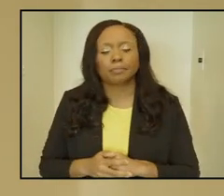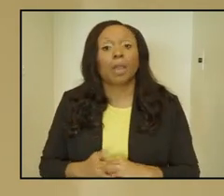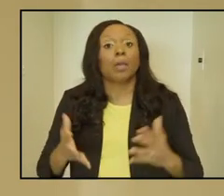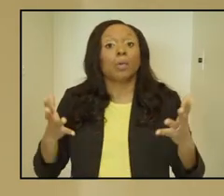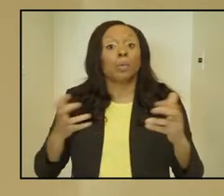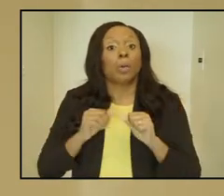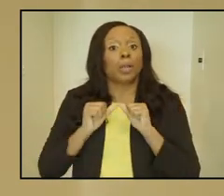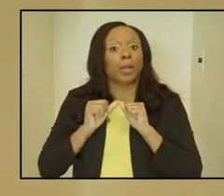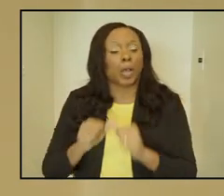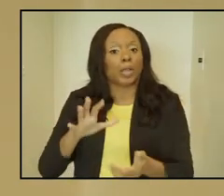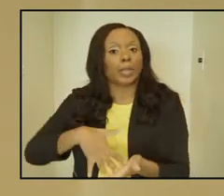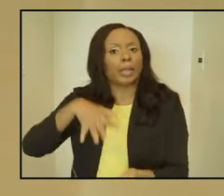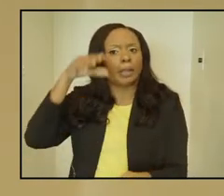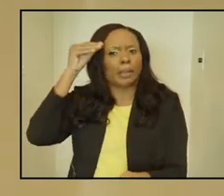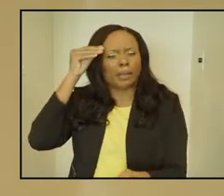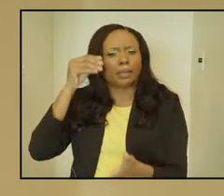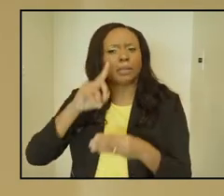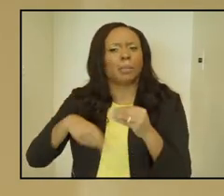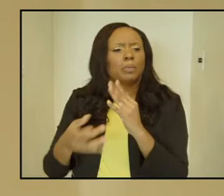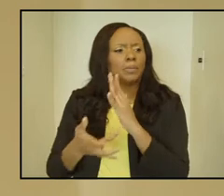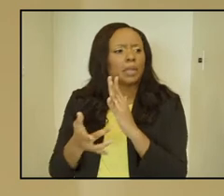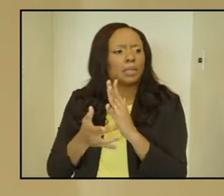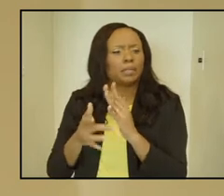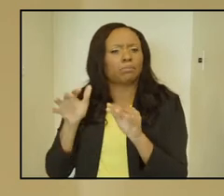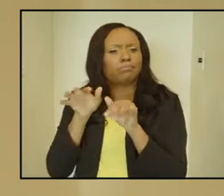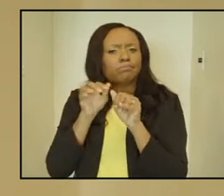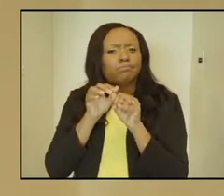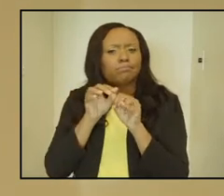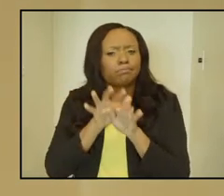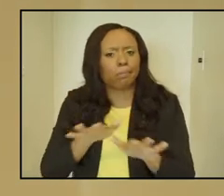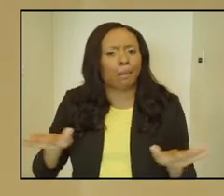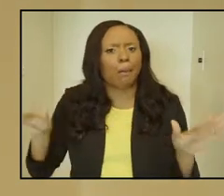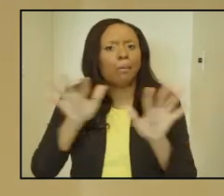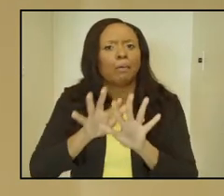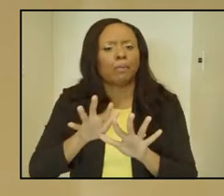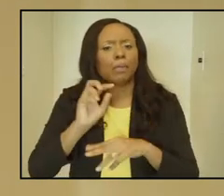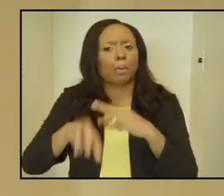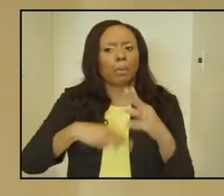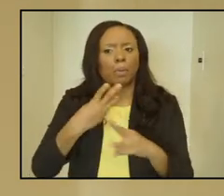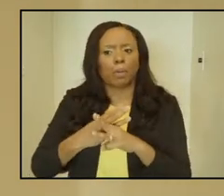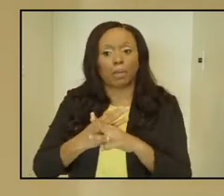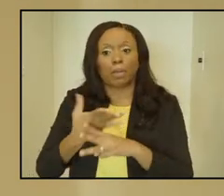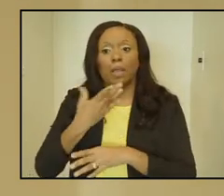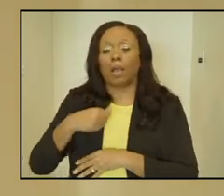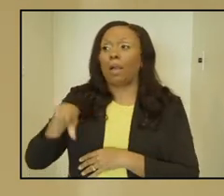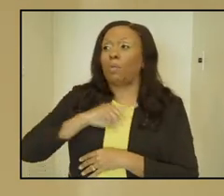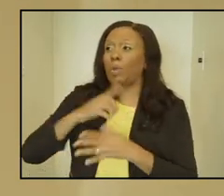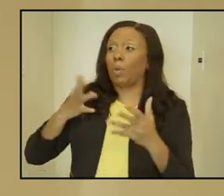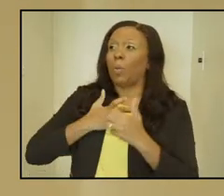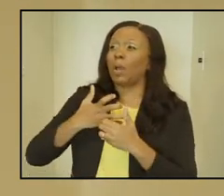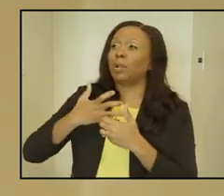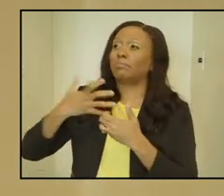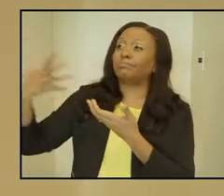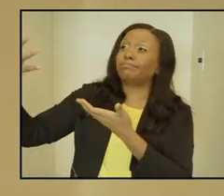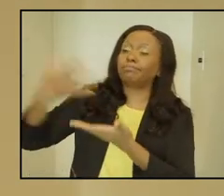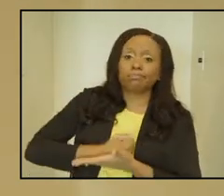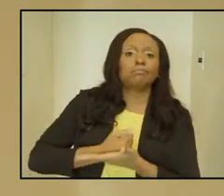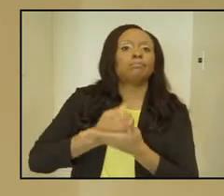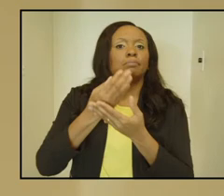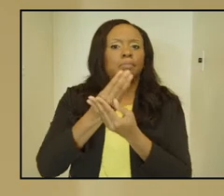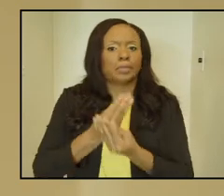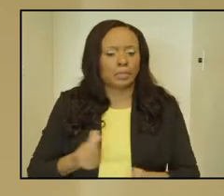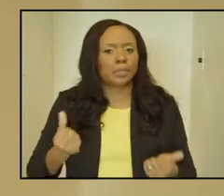advances being made worldwide and our commitment to apply this knowledge and use these technologies to